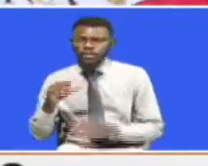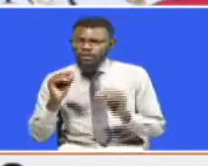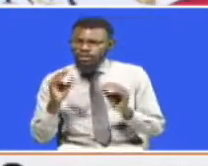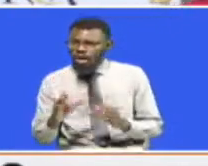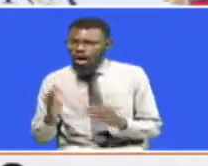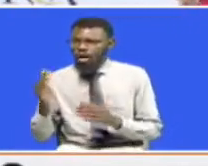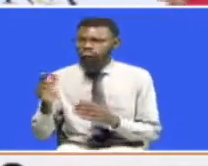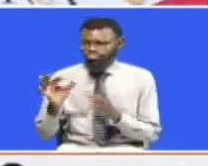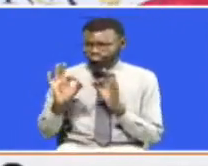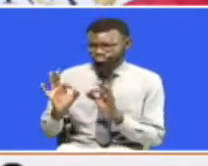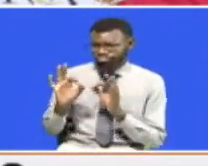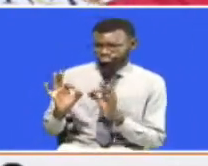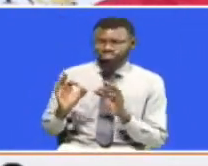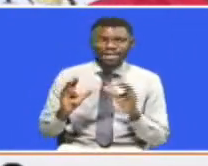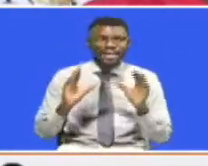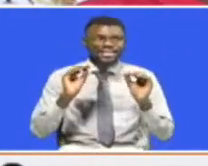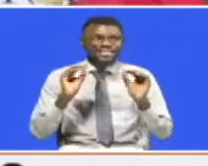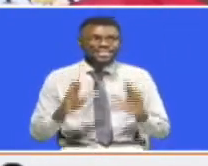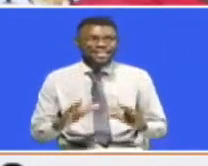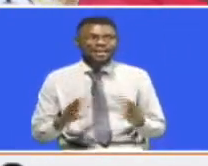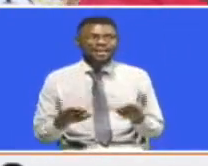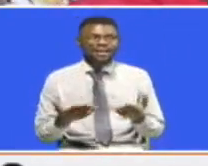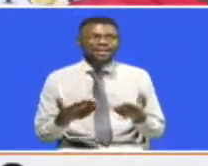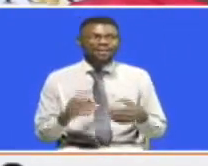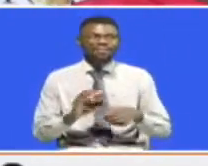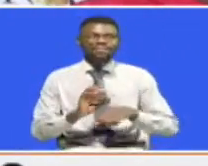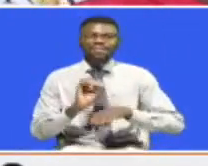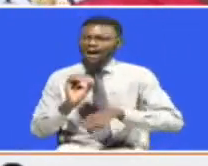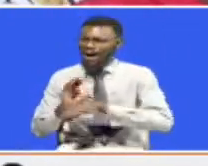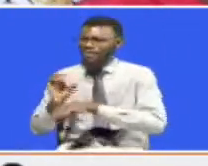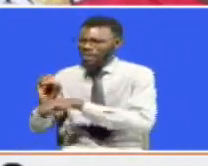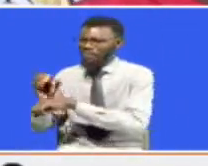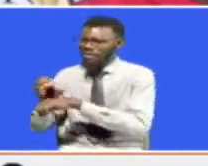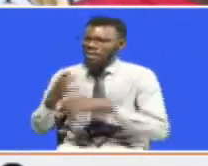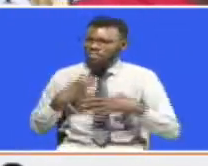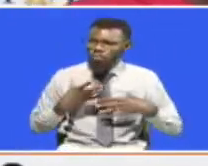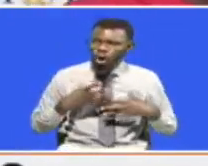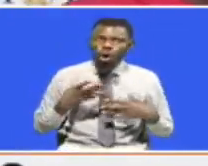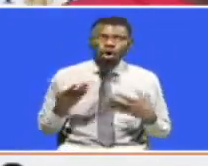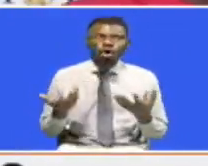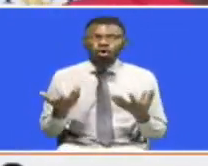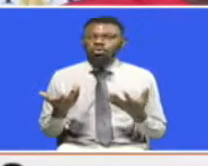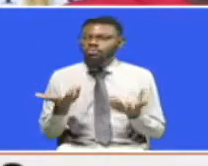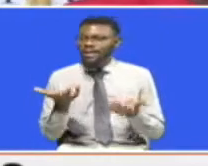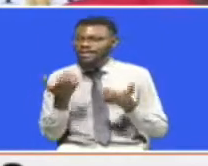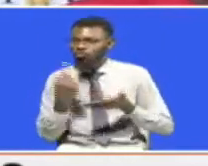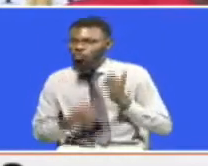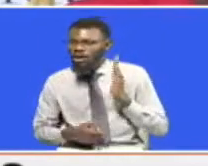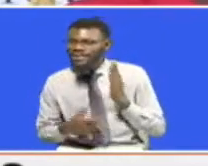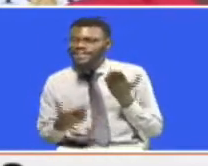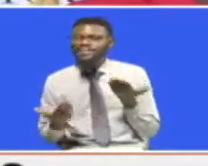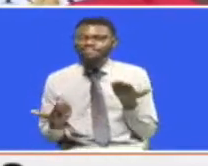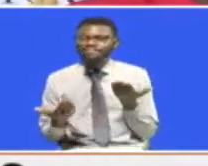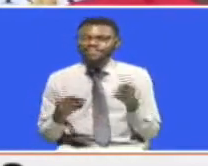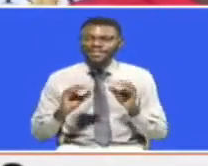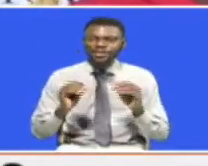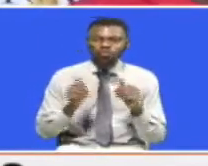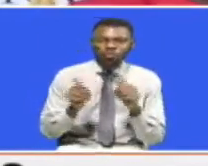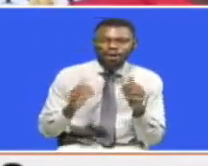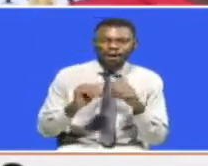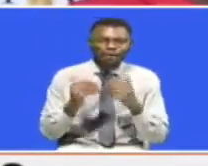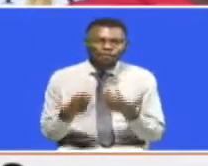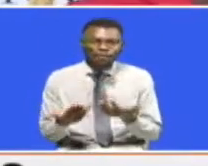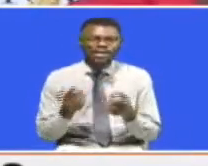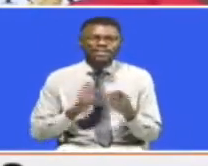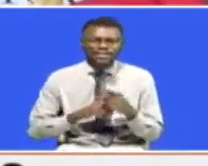need to do, the teacher will even advise all the other people what they need to bring on board for them to teach effectively. And once that